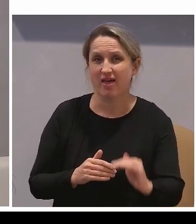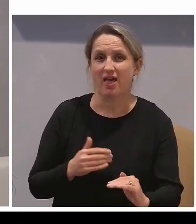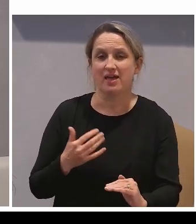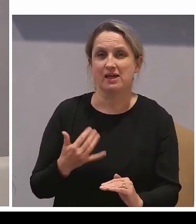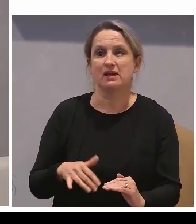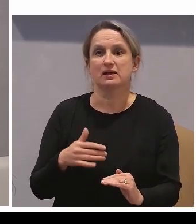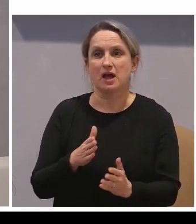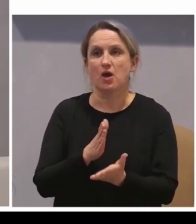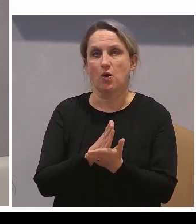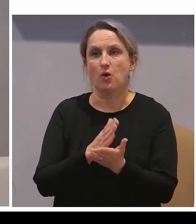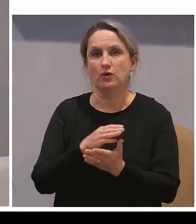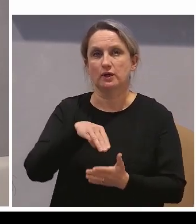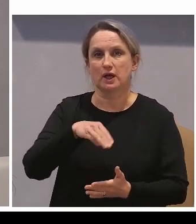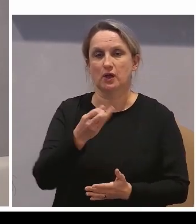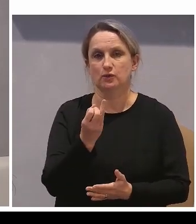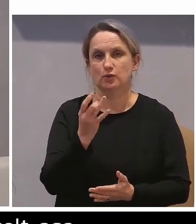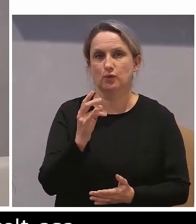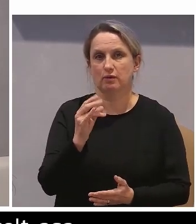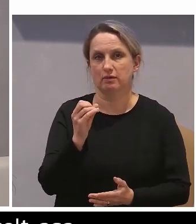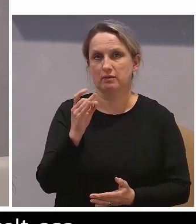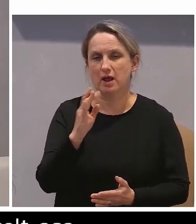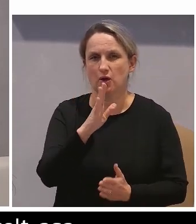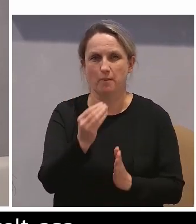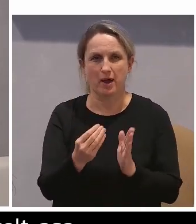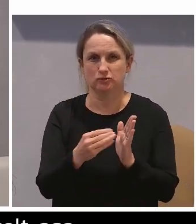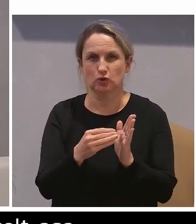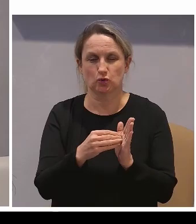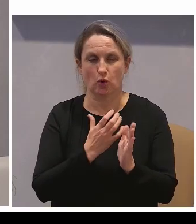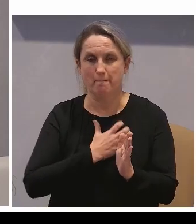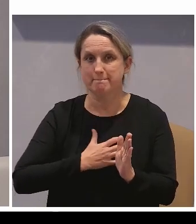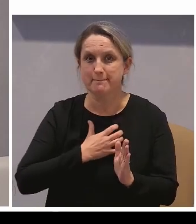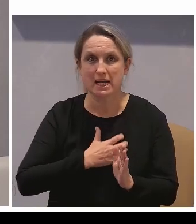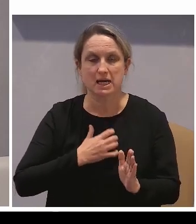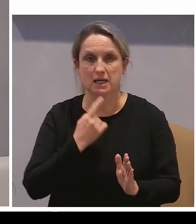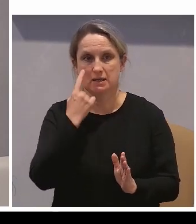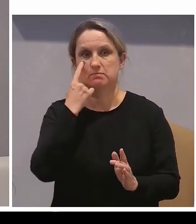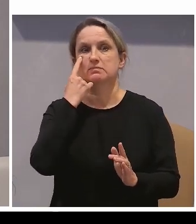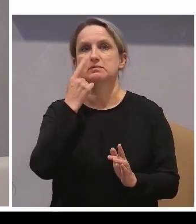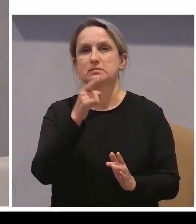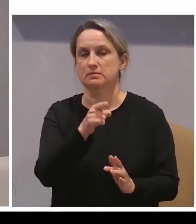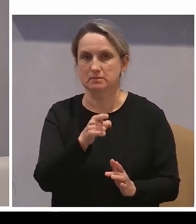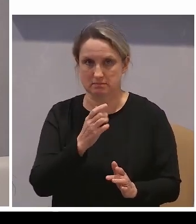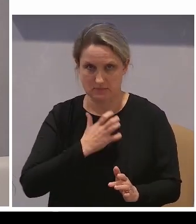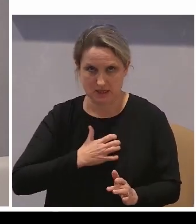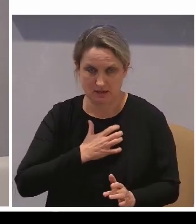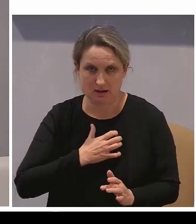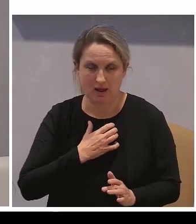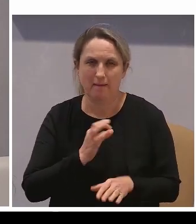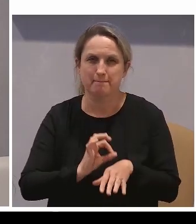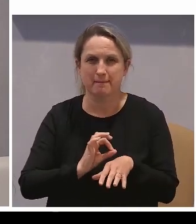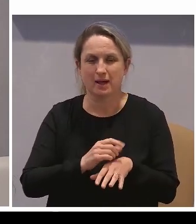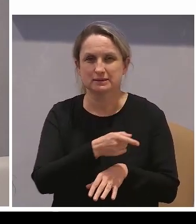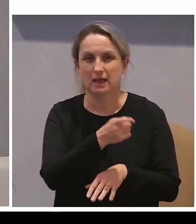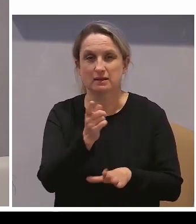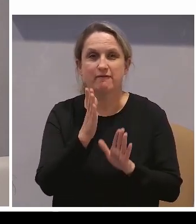nagu Turneri sündroomi at the kõige beginning, levinum they are või developing põhiline normally, but tunnus ka. Et as time patsientidel goes on on,